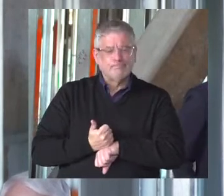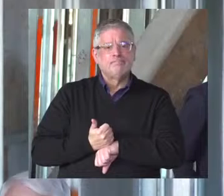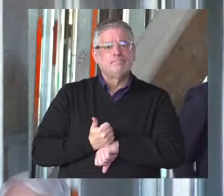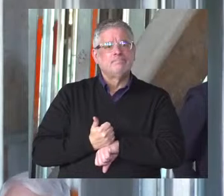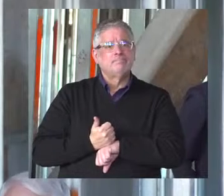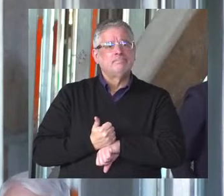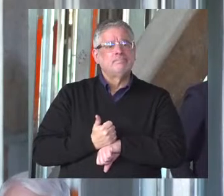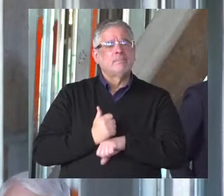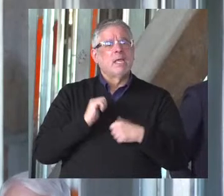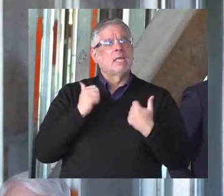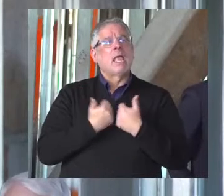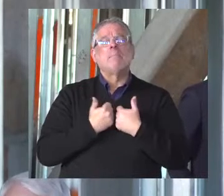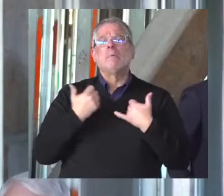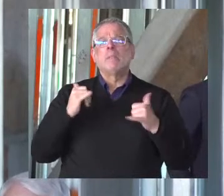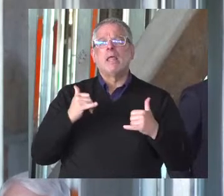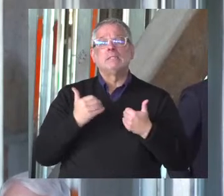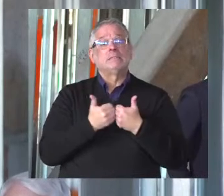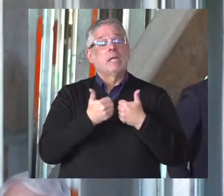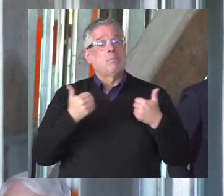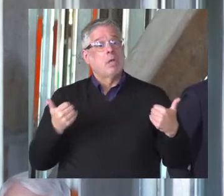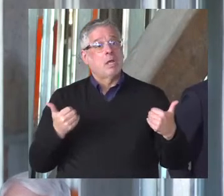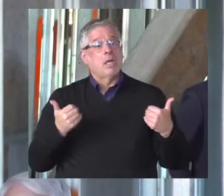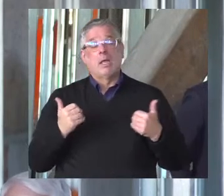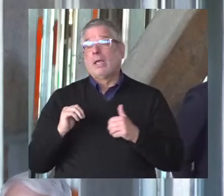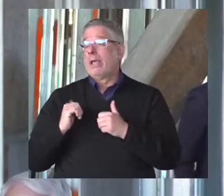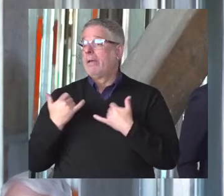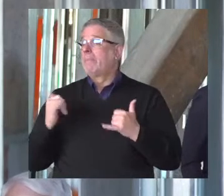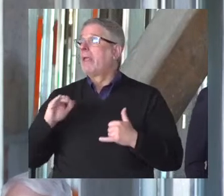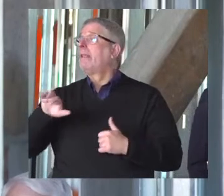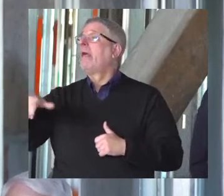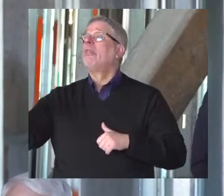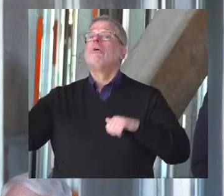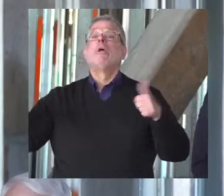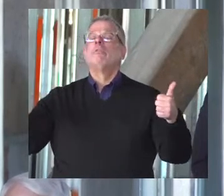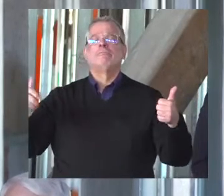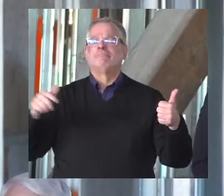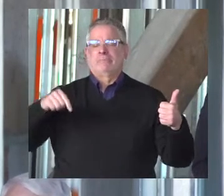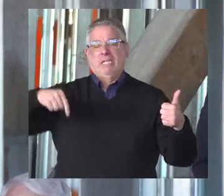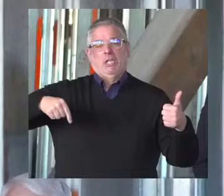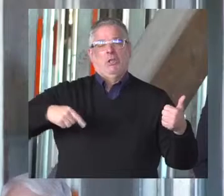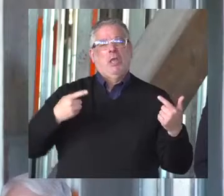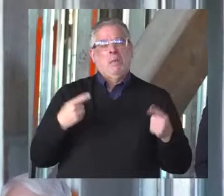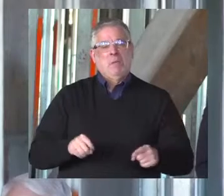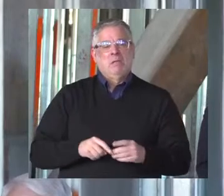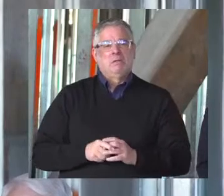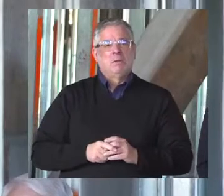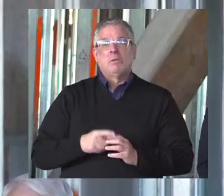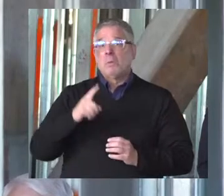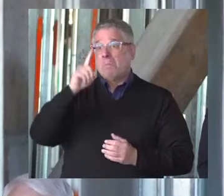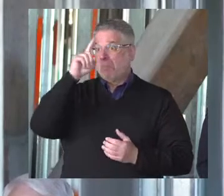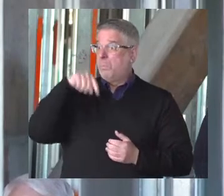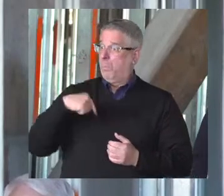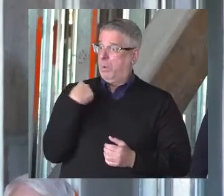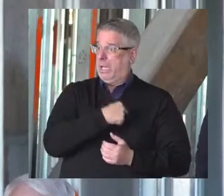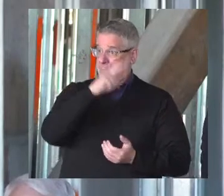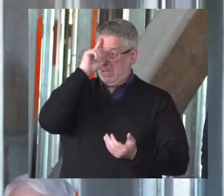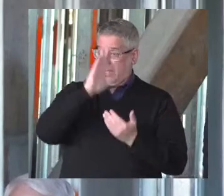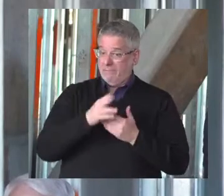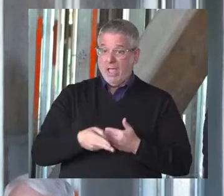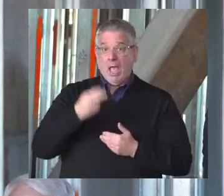game that we played that separates the game played elsewhere. We don't believe that higher education is